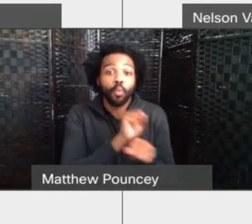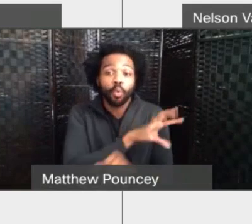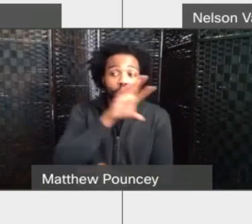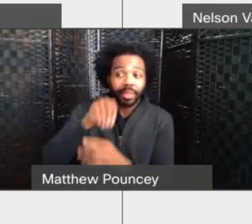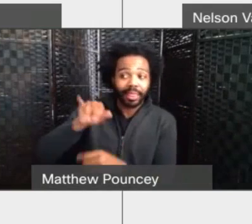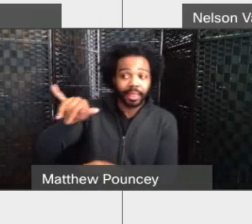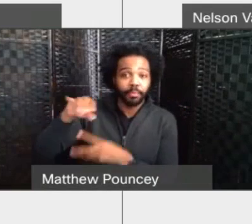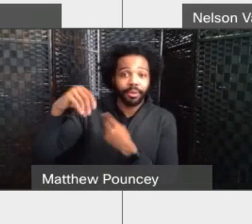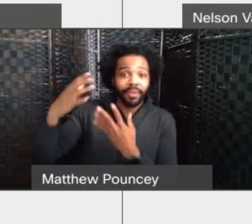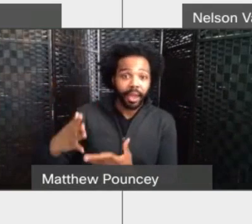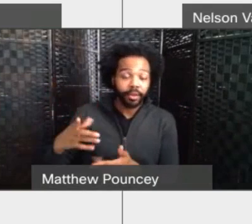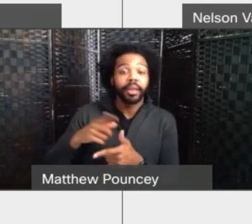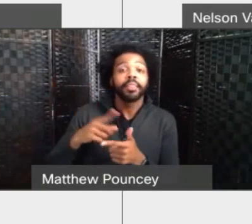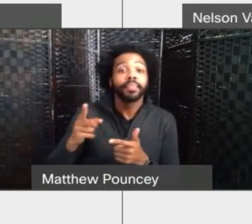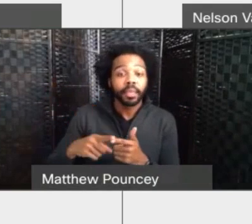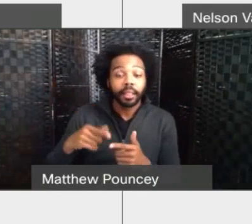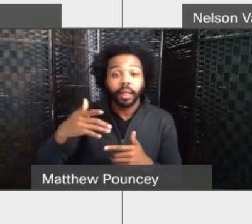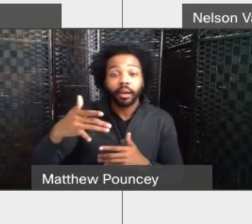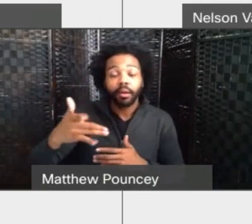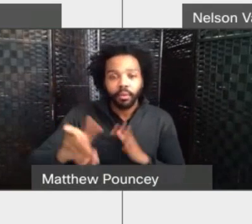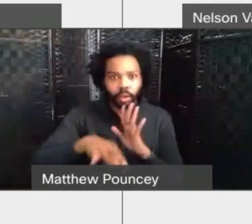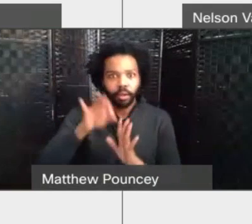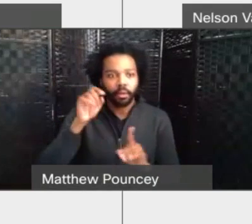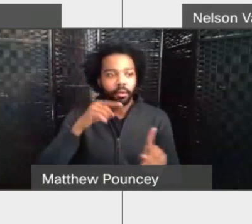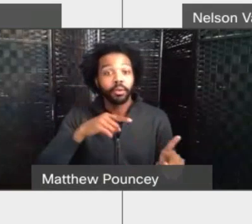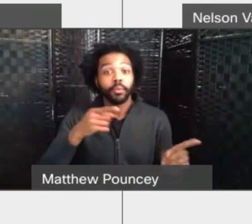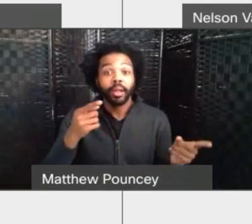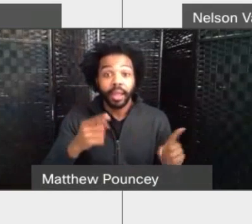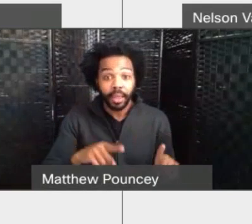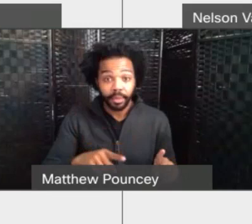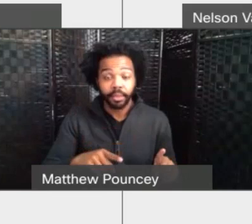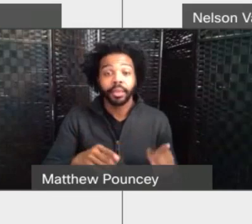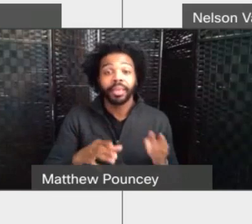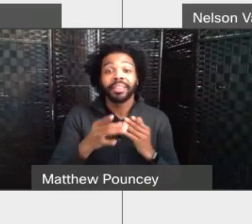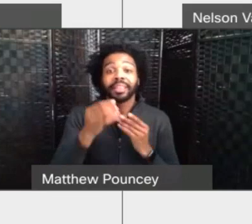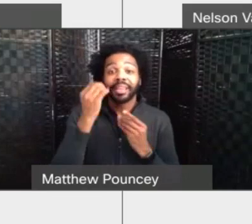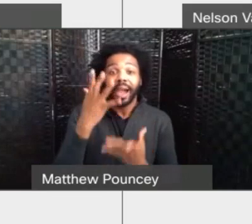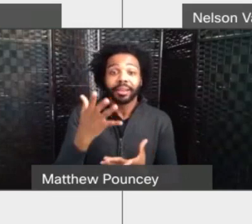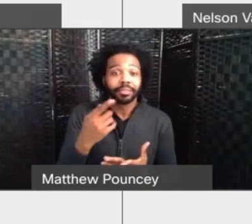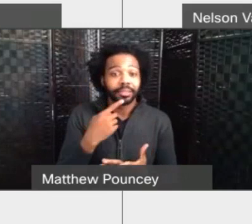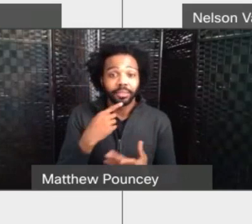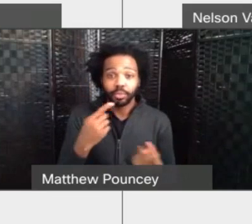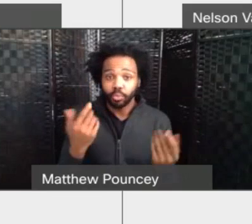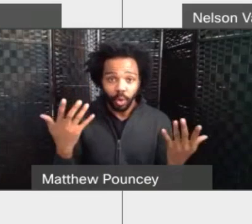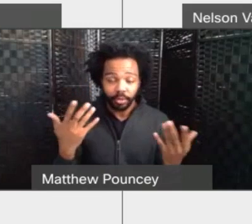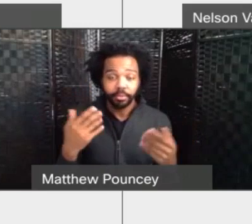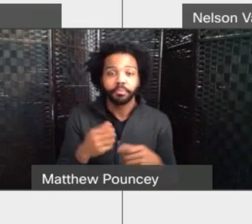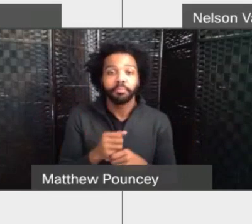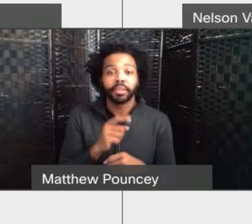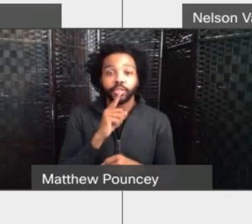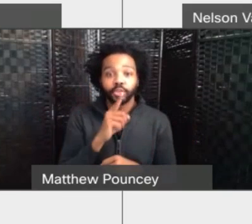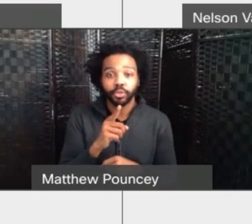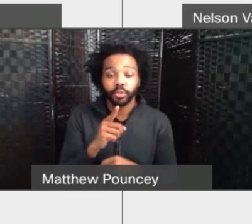this is what's happening, the guidance is to ensure that the guardian or the